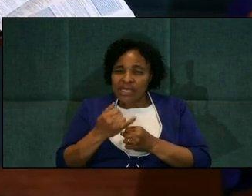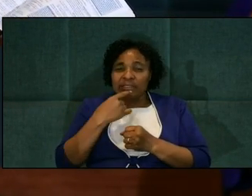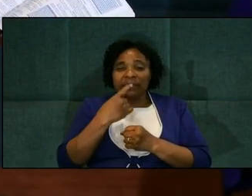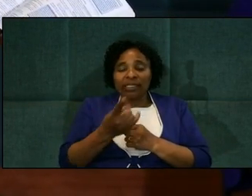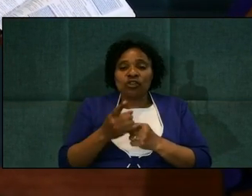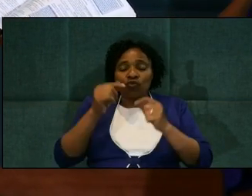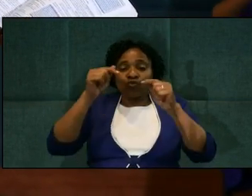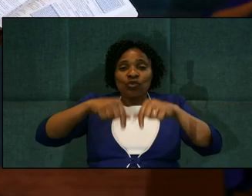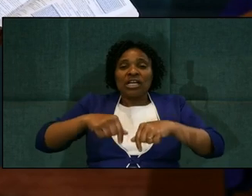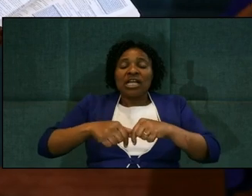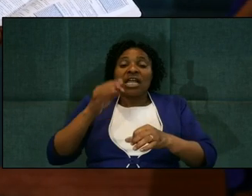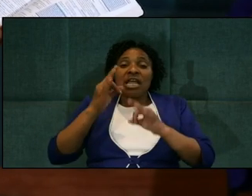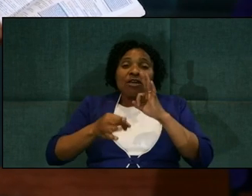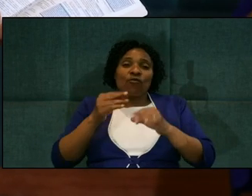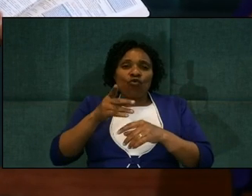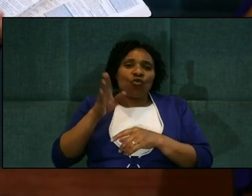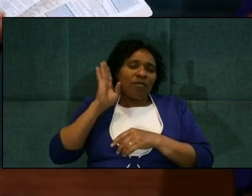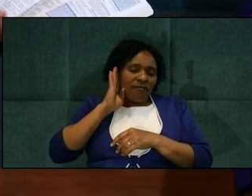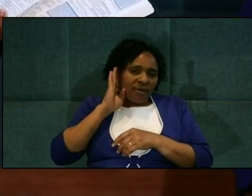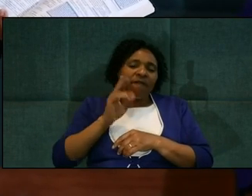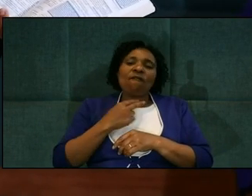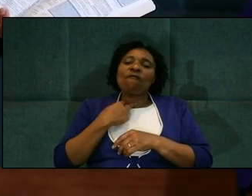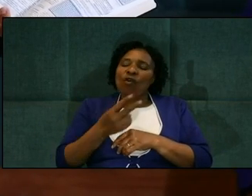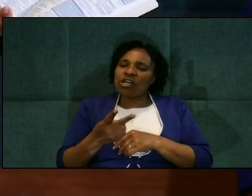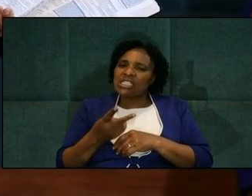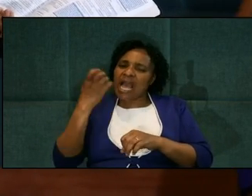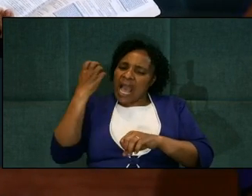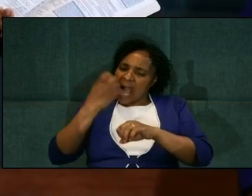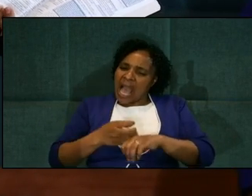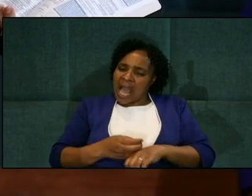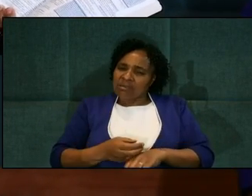said, today, if you will hear his voice, do not harden your hearts